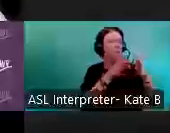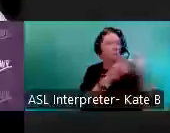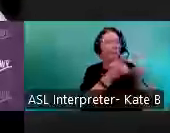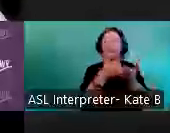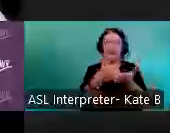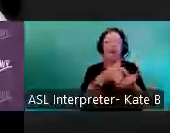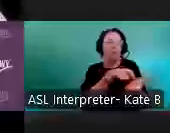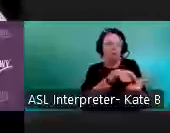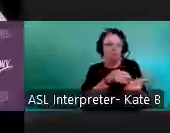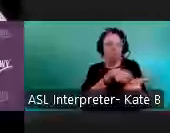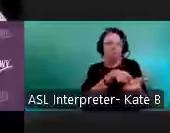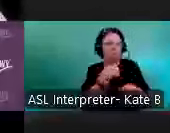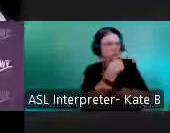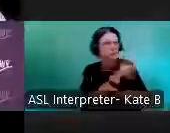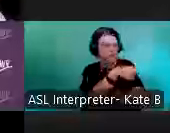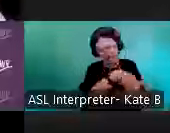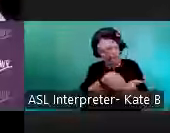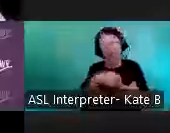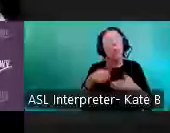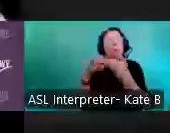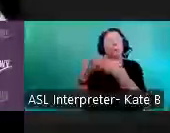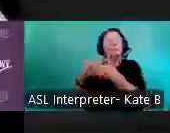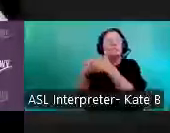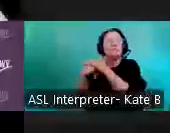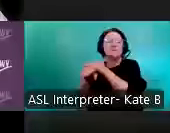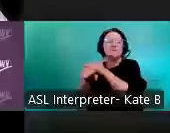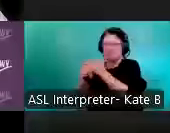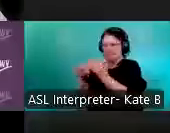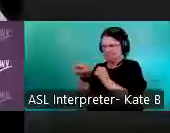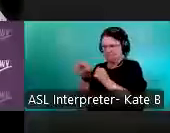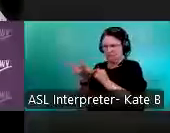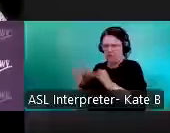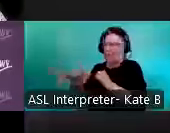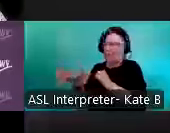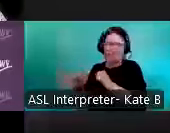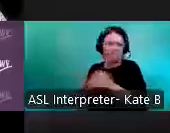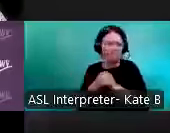or again, you can use that accessible voting machine. Let's